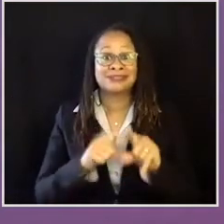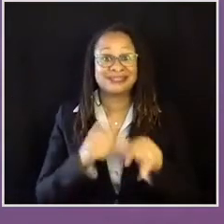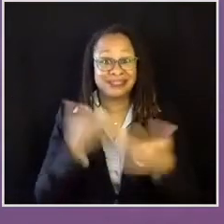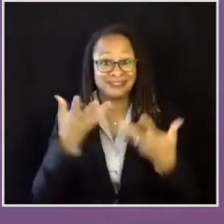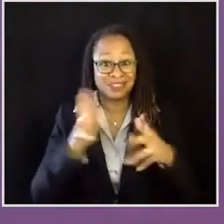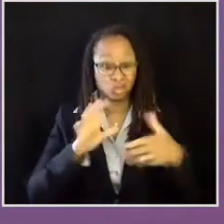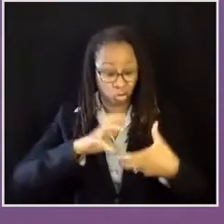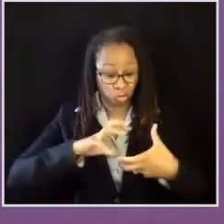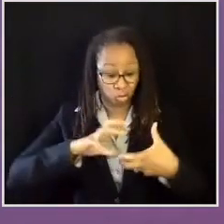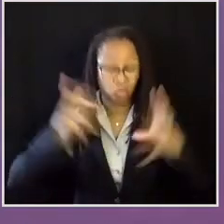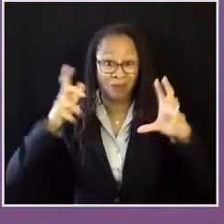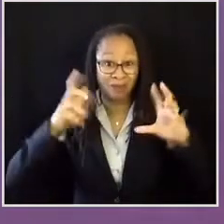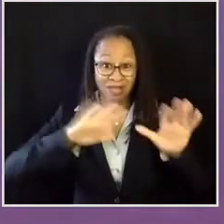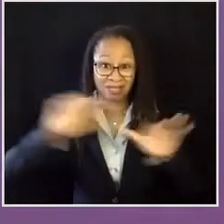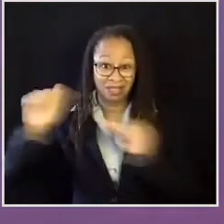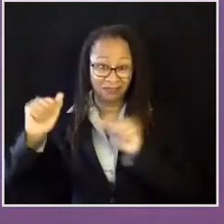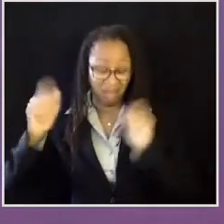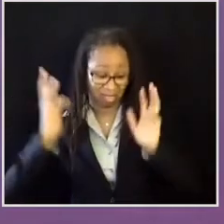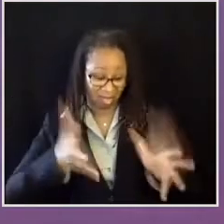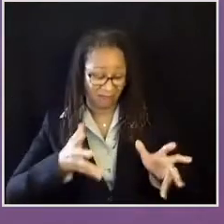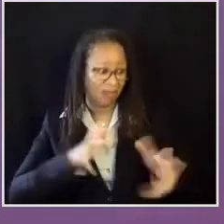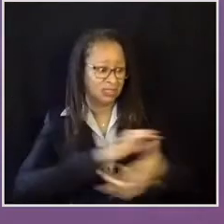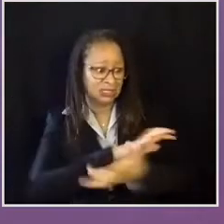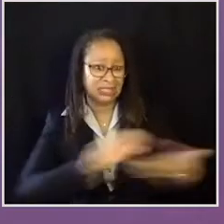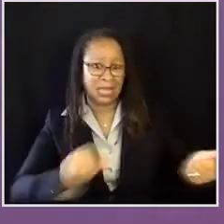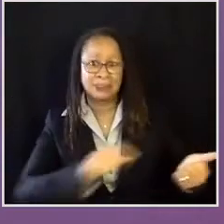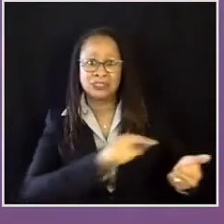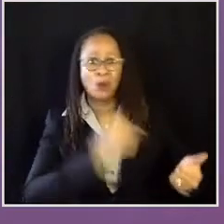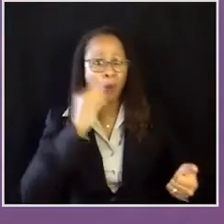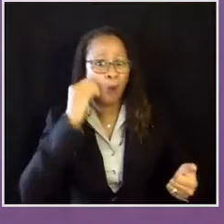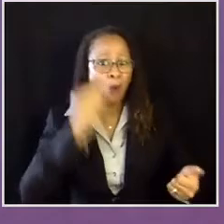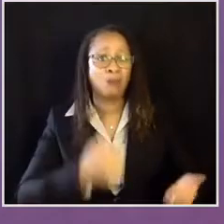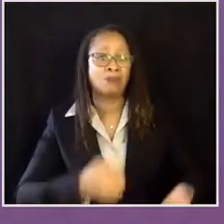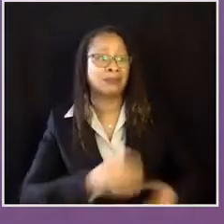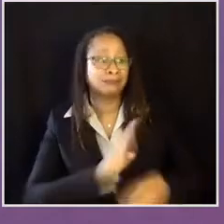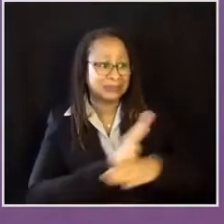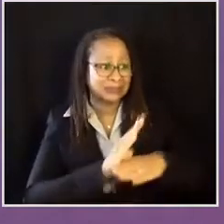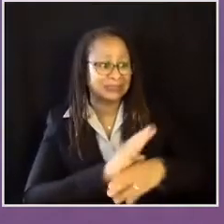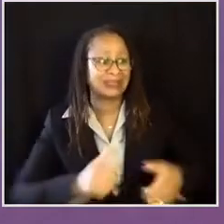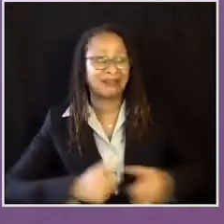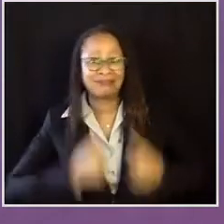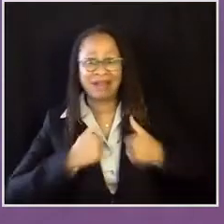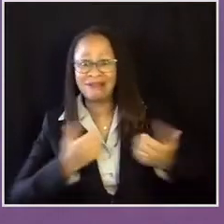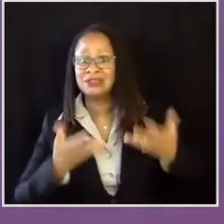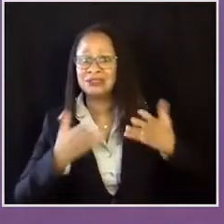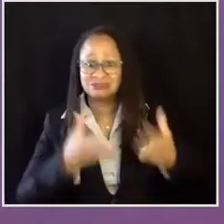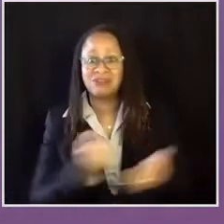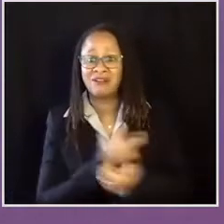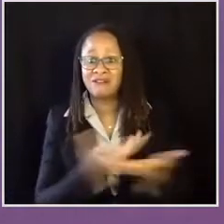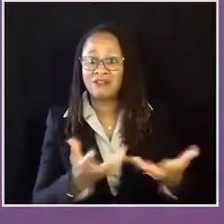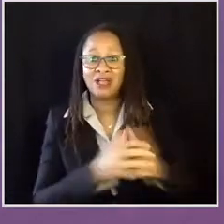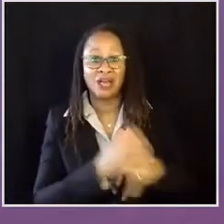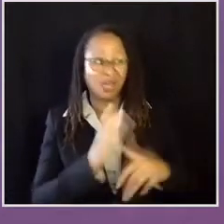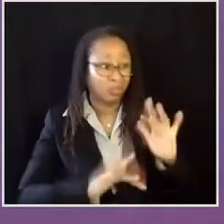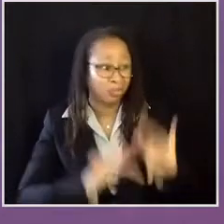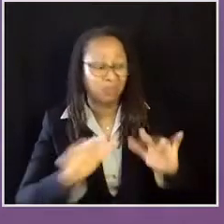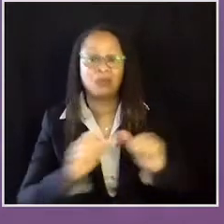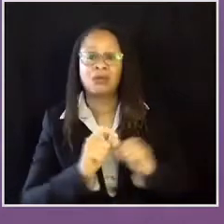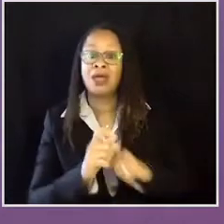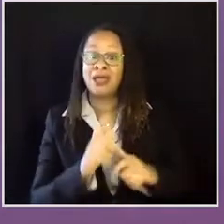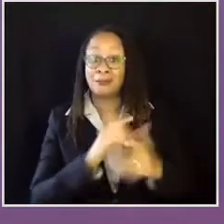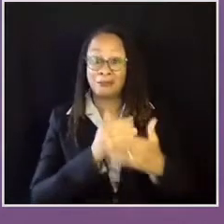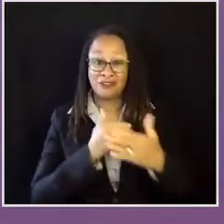damage to people's homes, lives, and livelihoods. And before it intensified and hit the Gulf Coast,